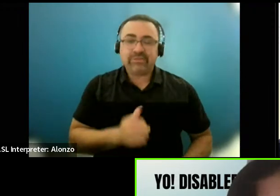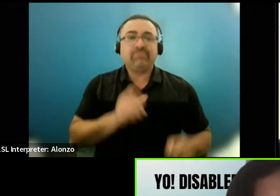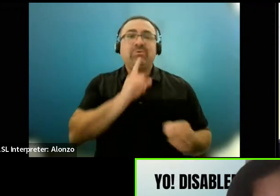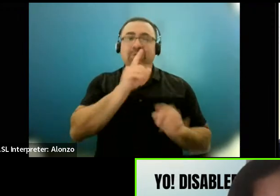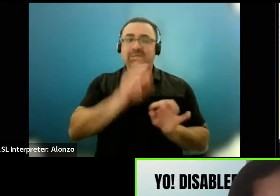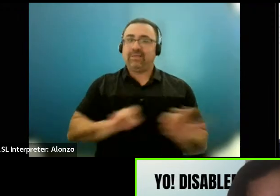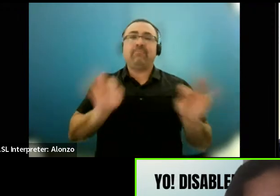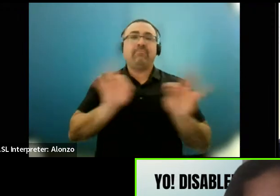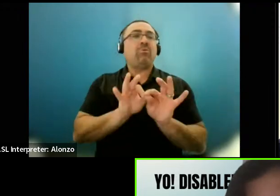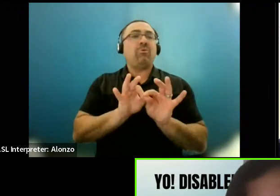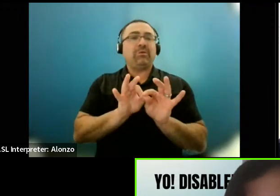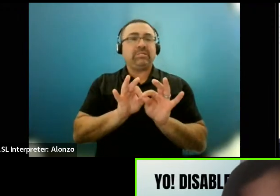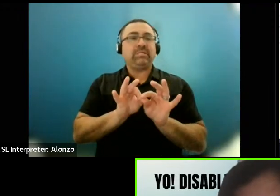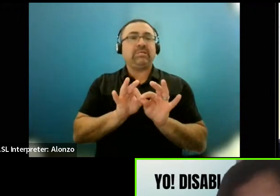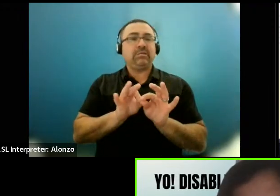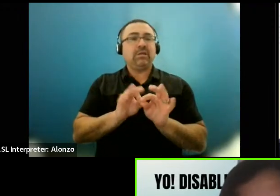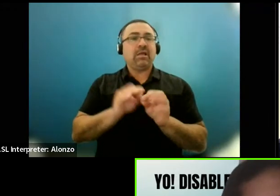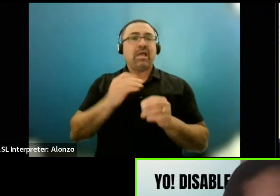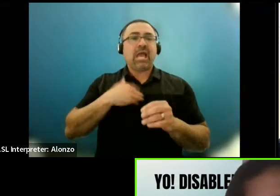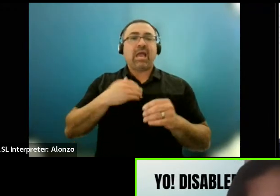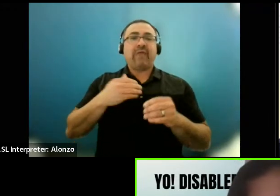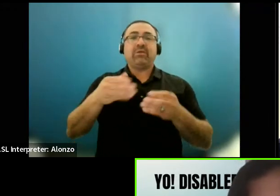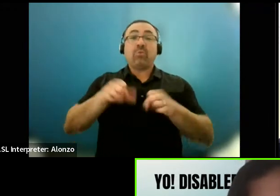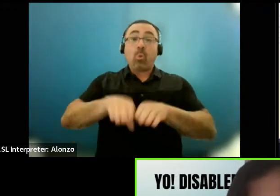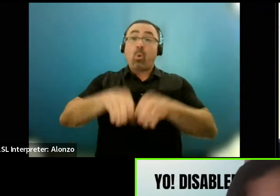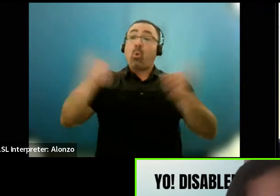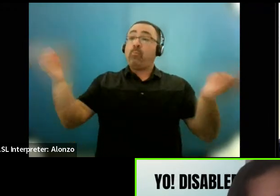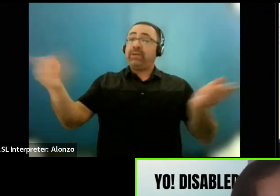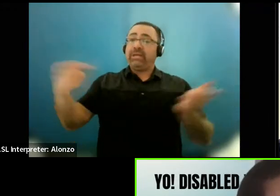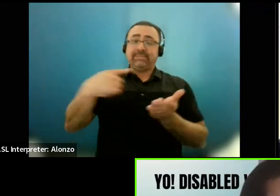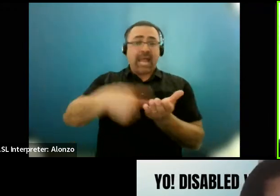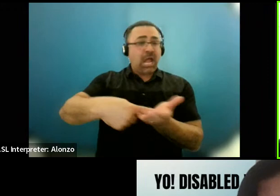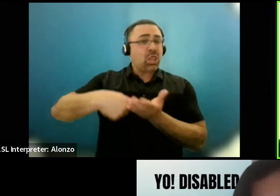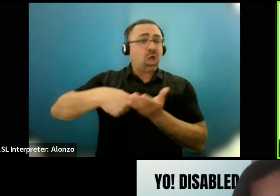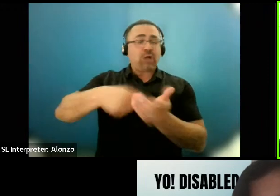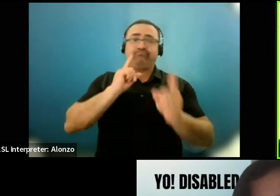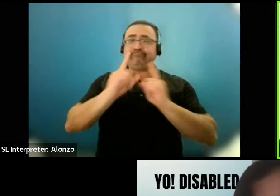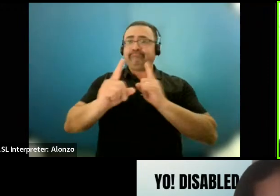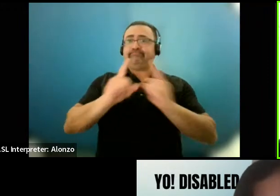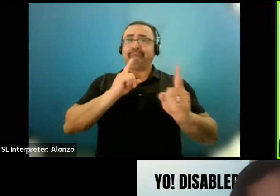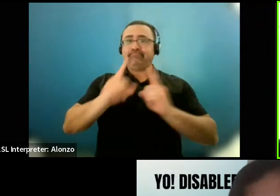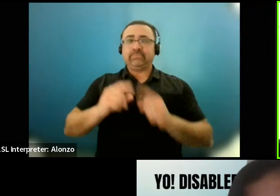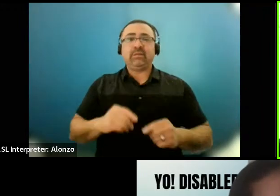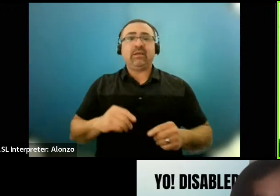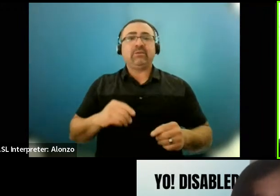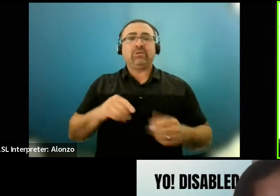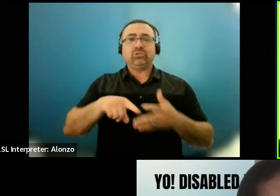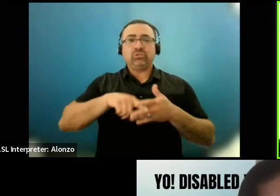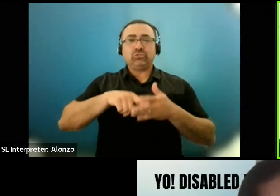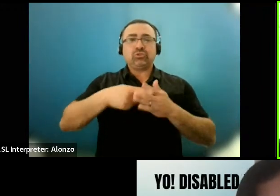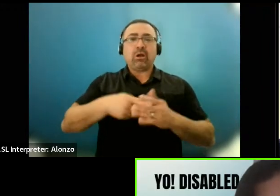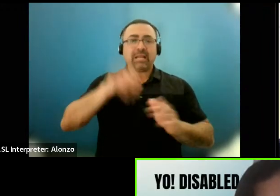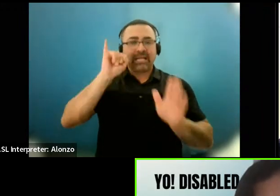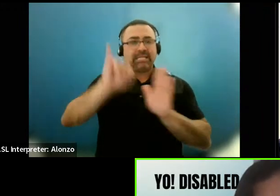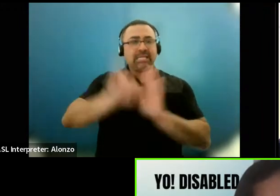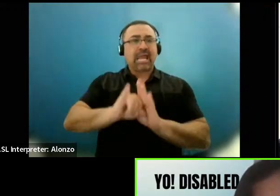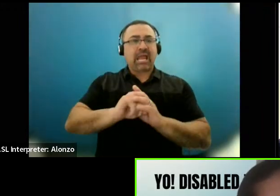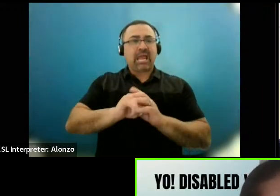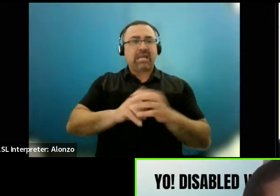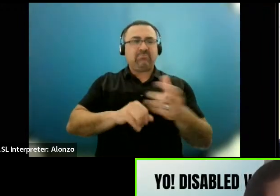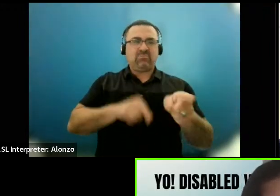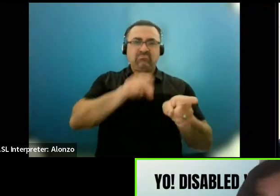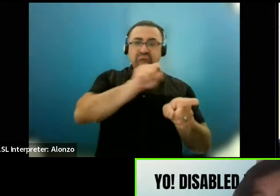important towards being able to have those open dialogues and conversations, so we can start identifying the intersections